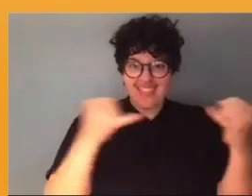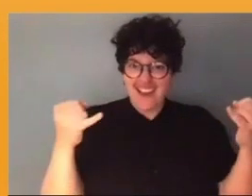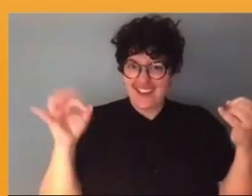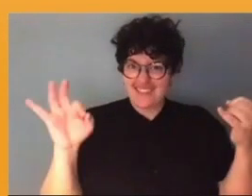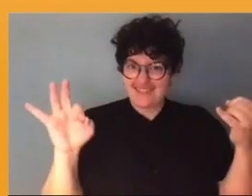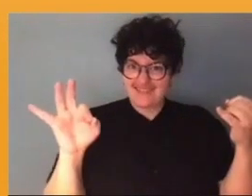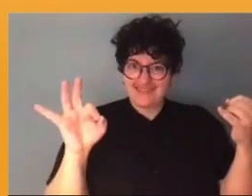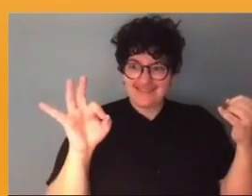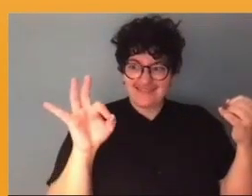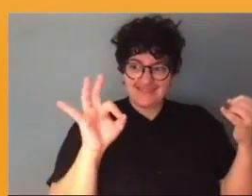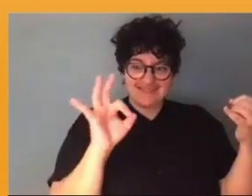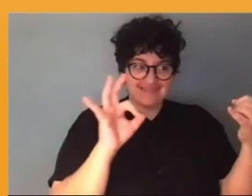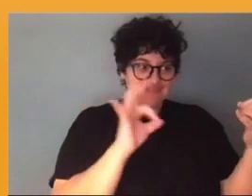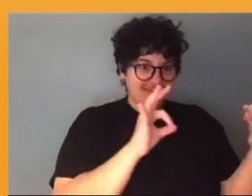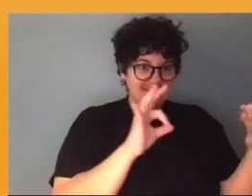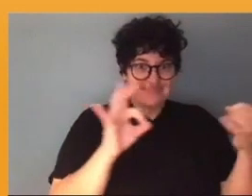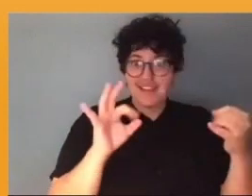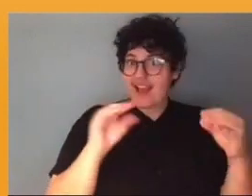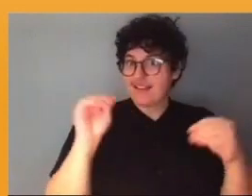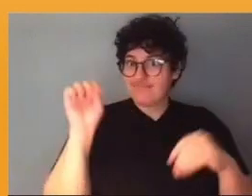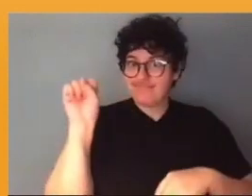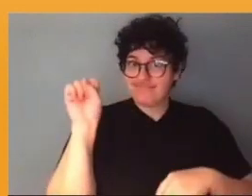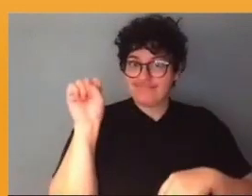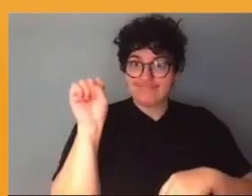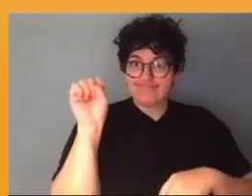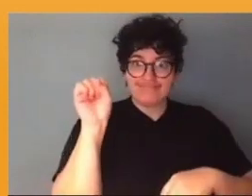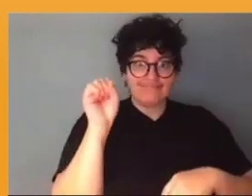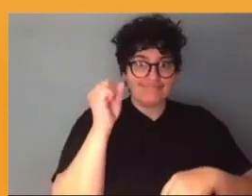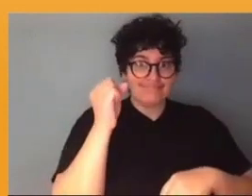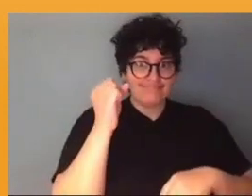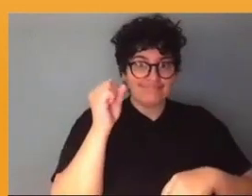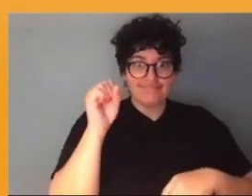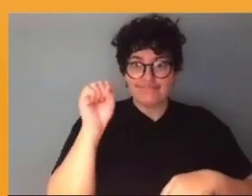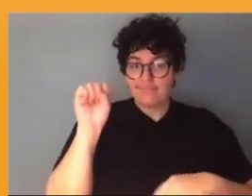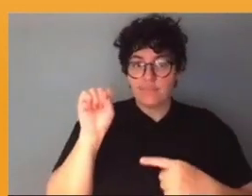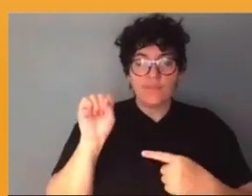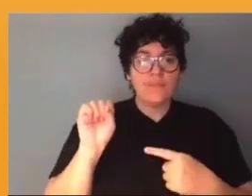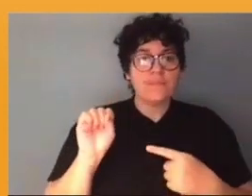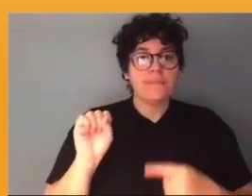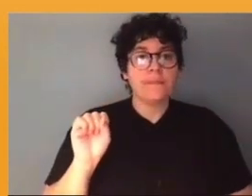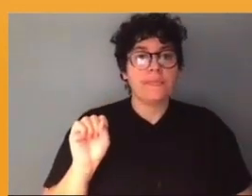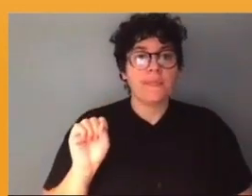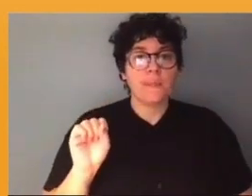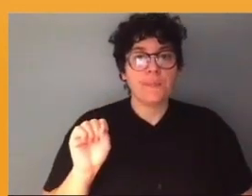the hand movement, none of the movement just